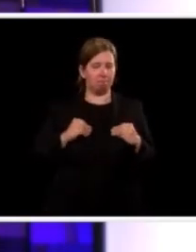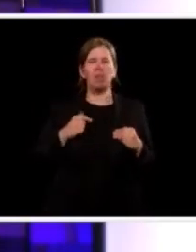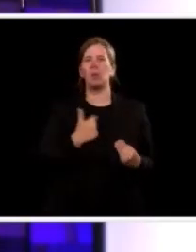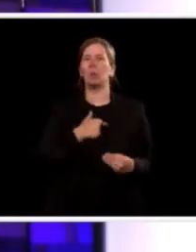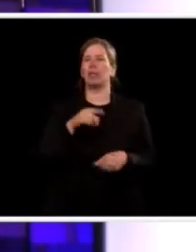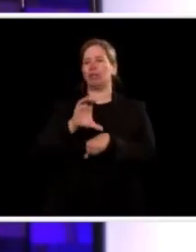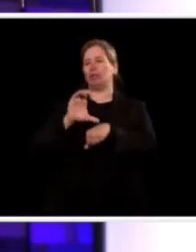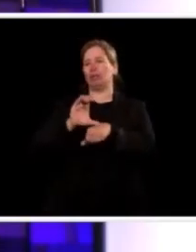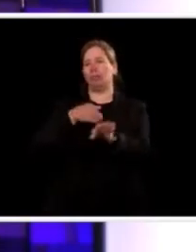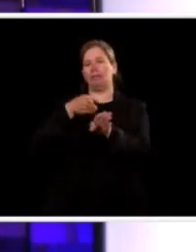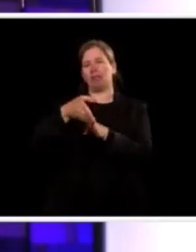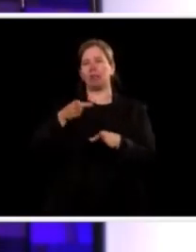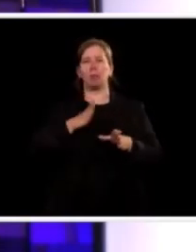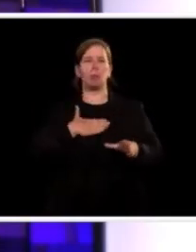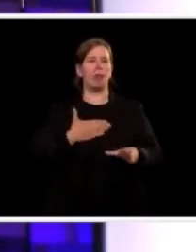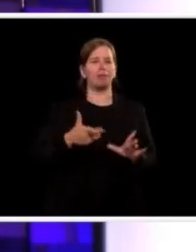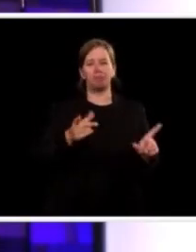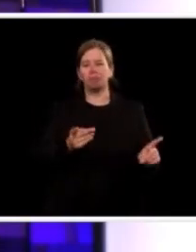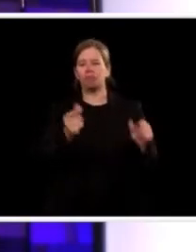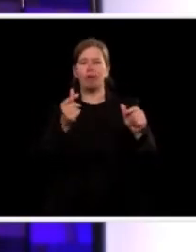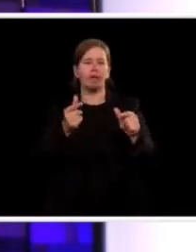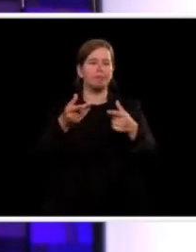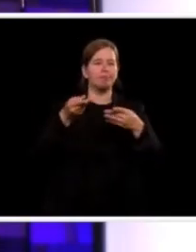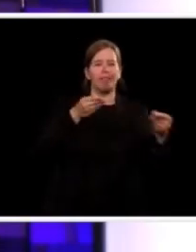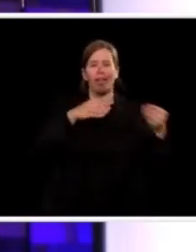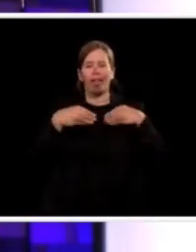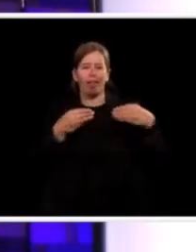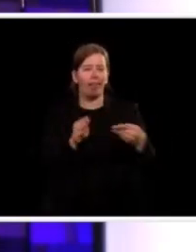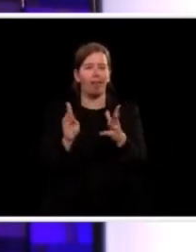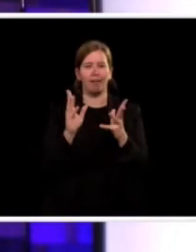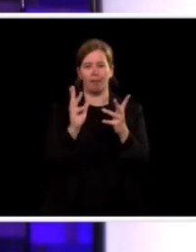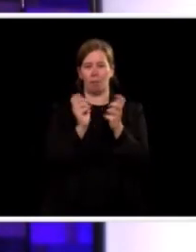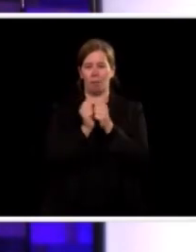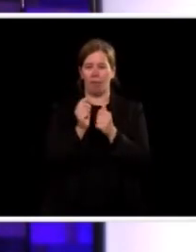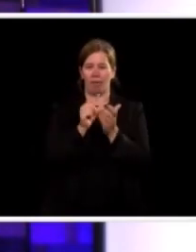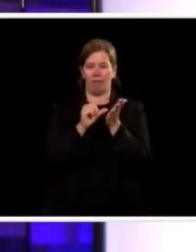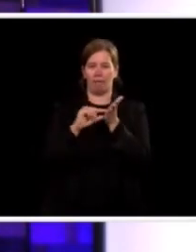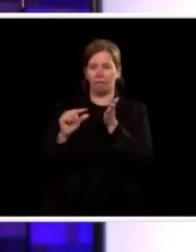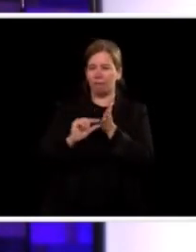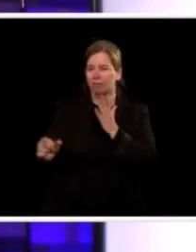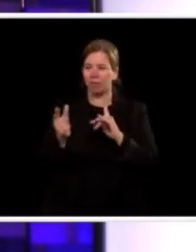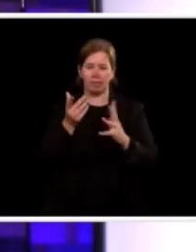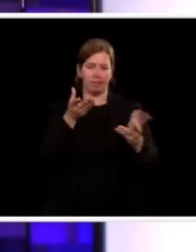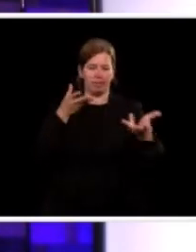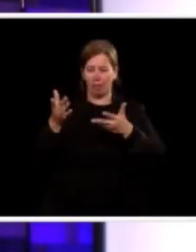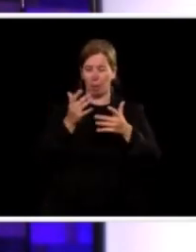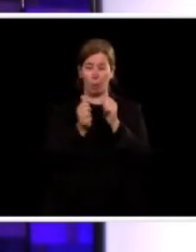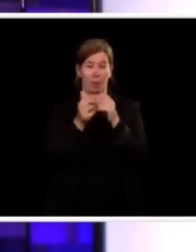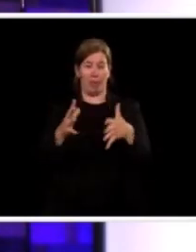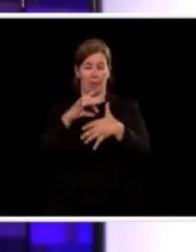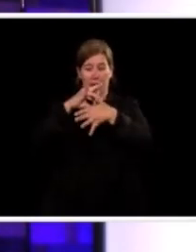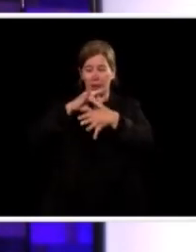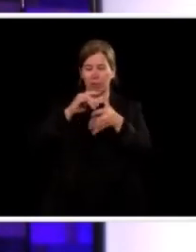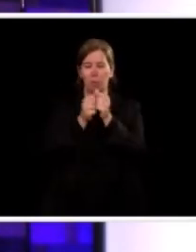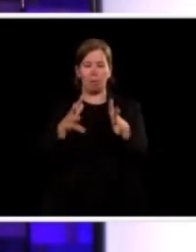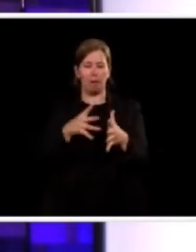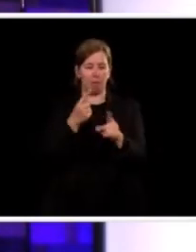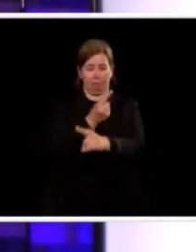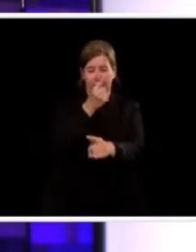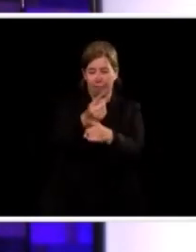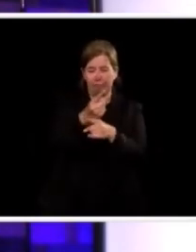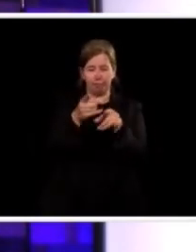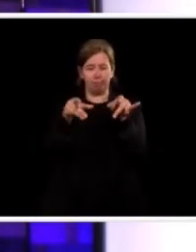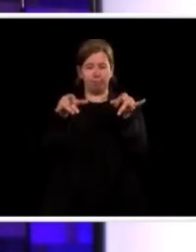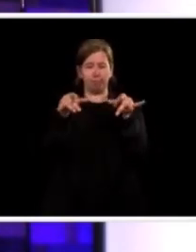church professionals have had to deal on the fly with some version of scripture tossed our way without context or accuracy. So people, let's go with that.